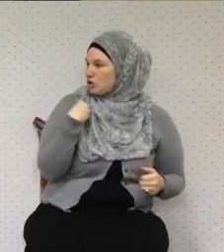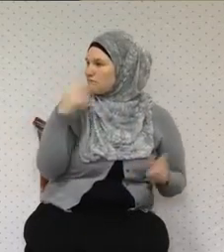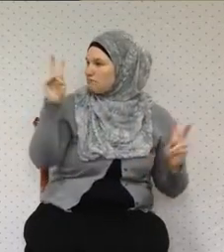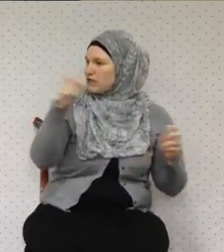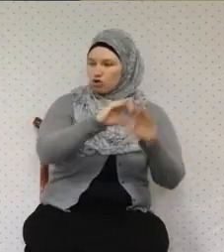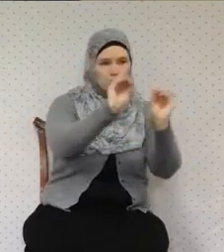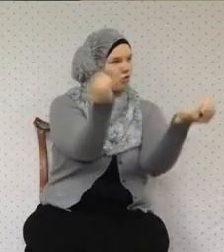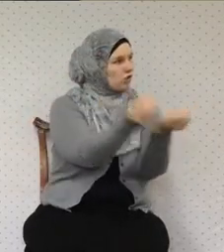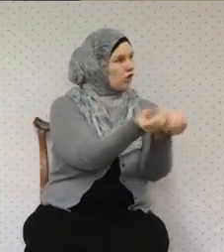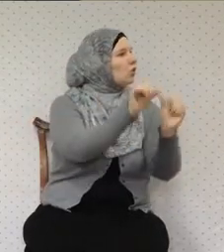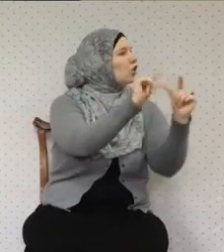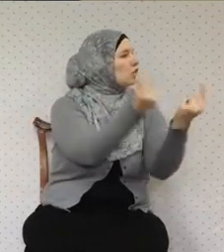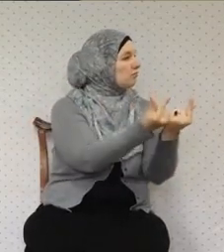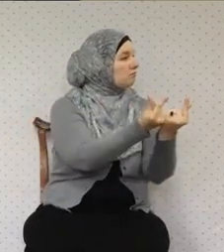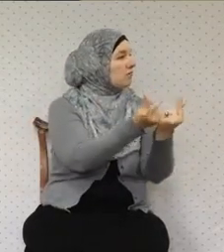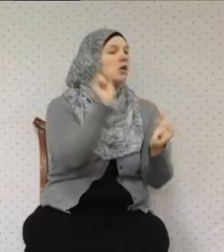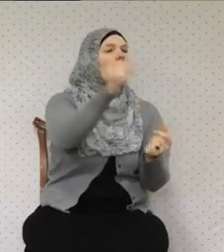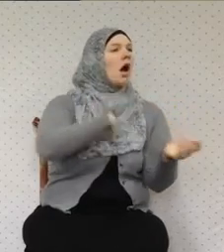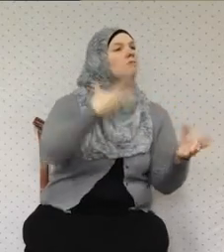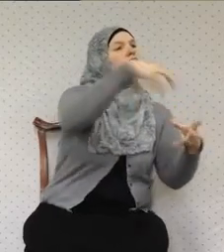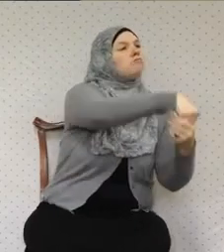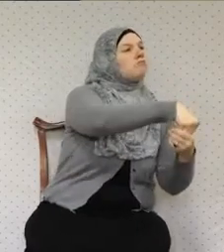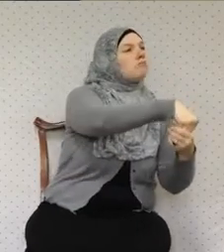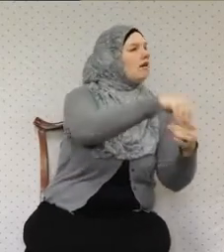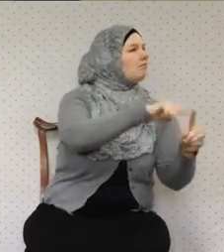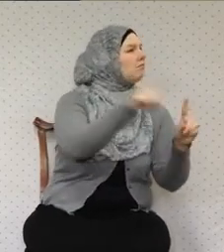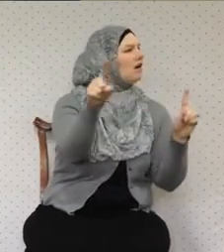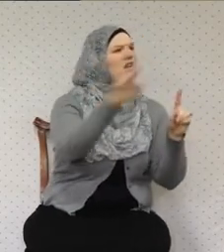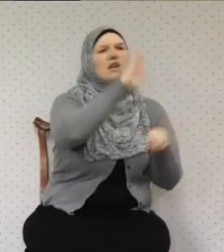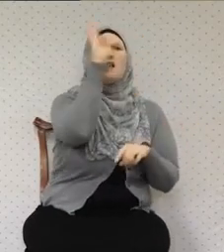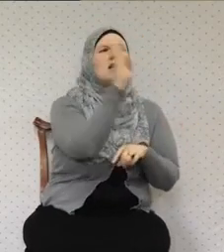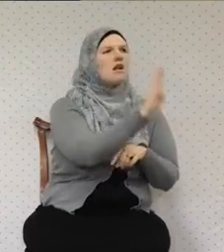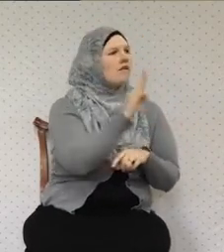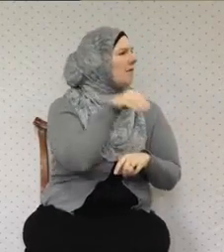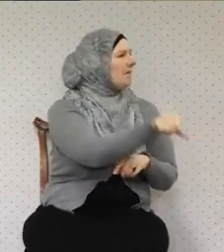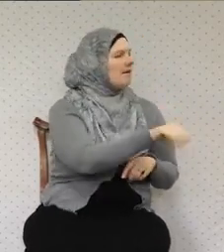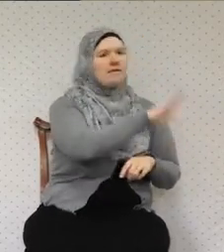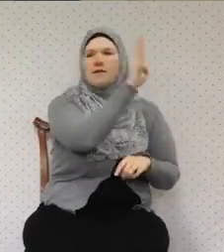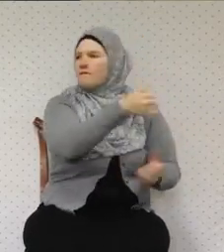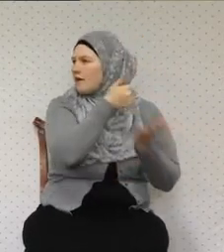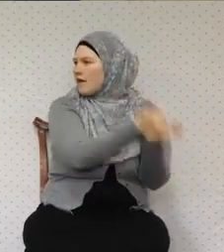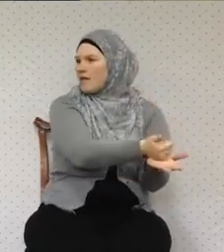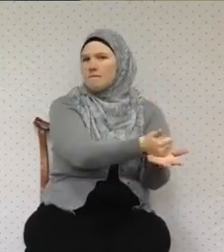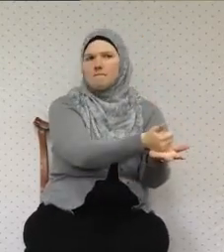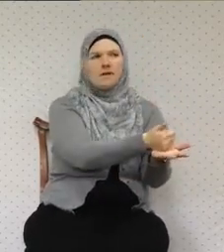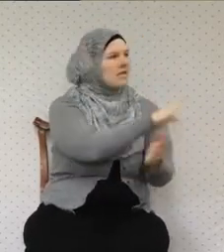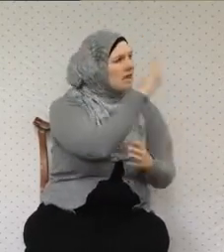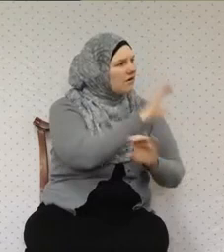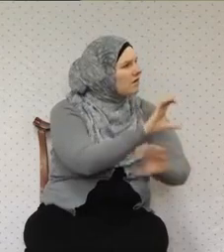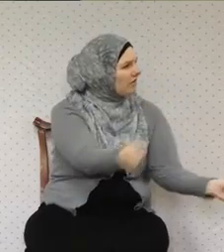his dues, he never volunteers, he never gives any even idea, and he is living in